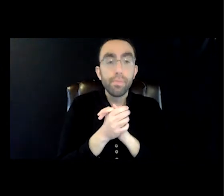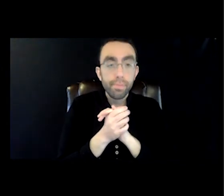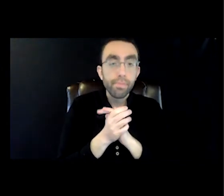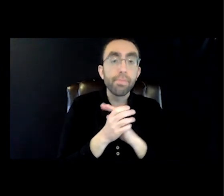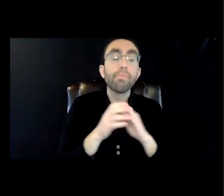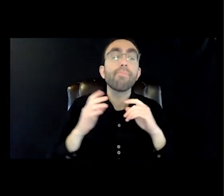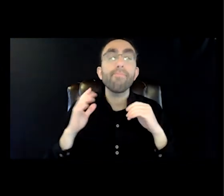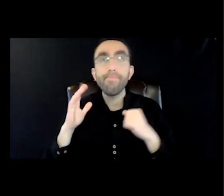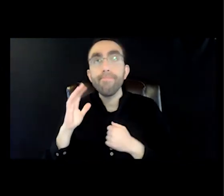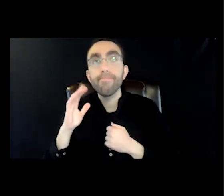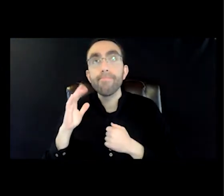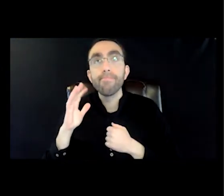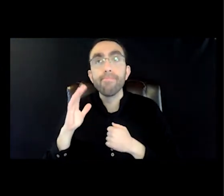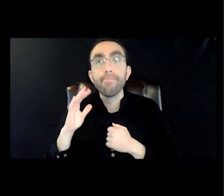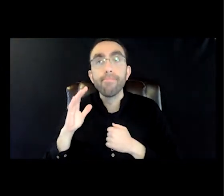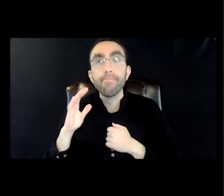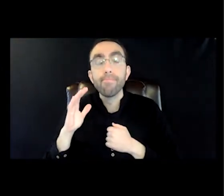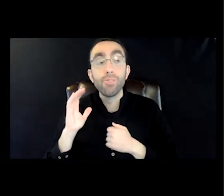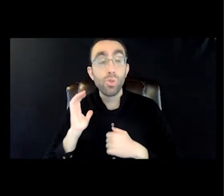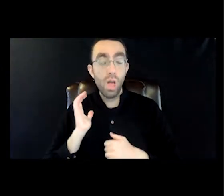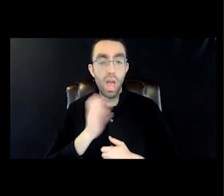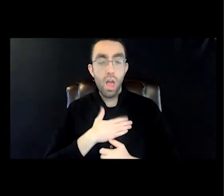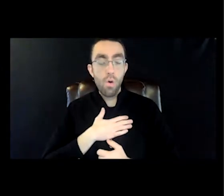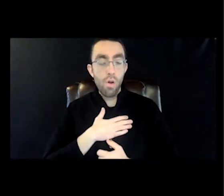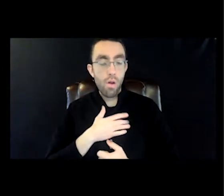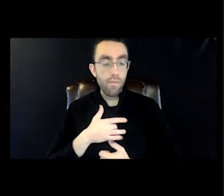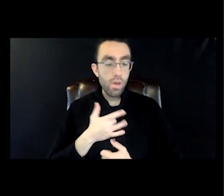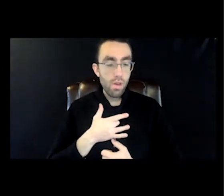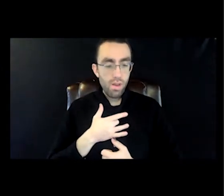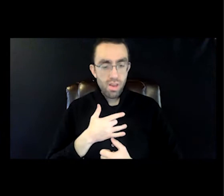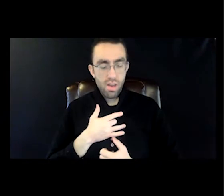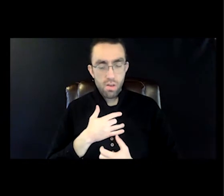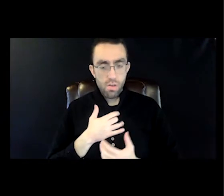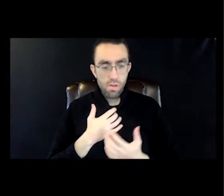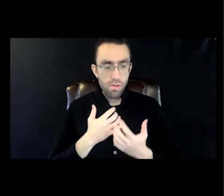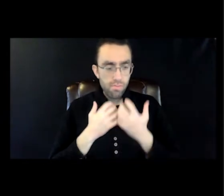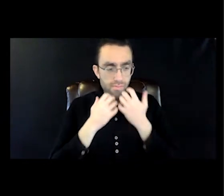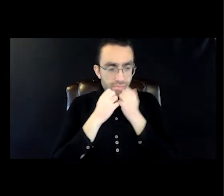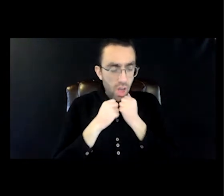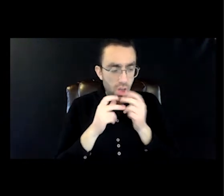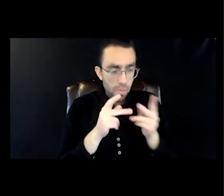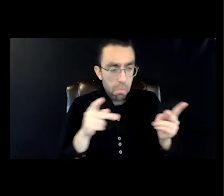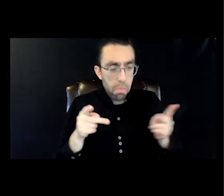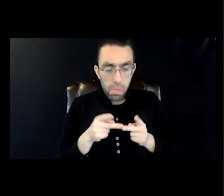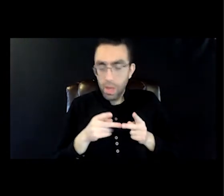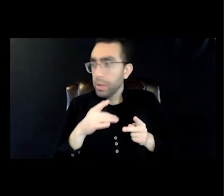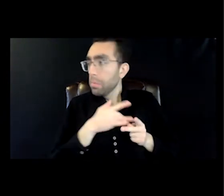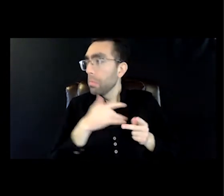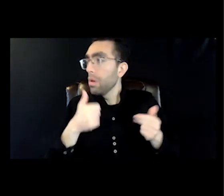the importance of place and the importance of cultural ties to place is really discounted.